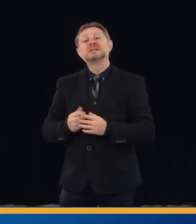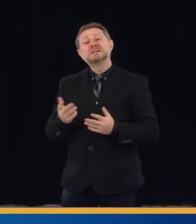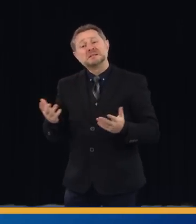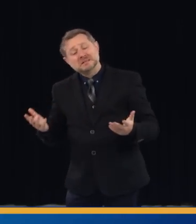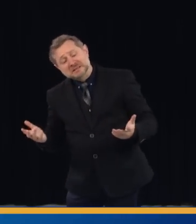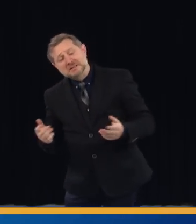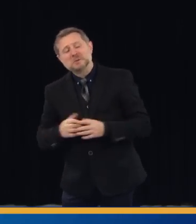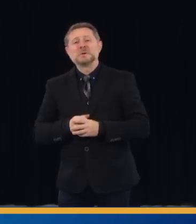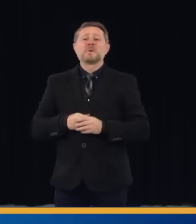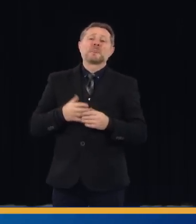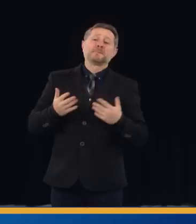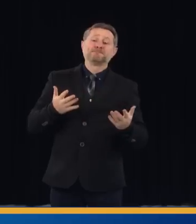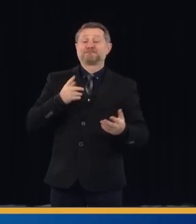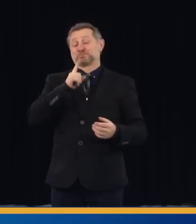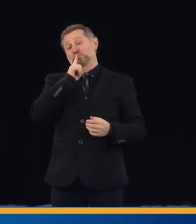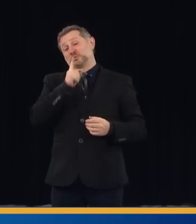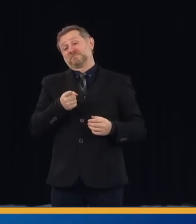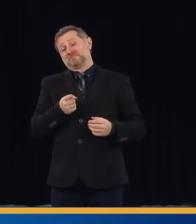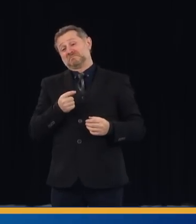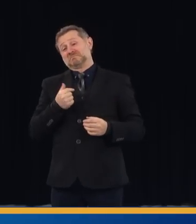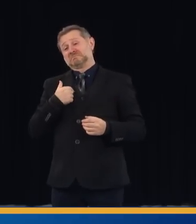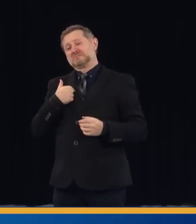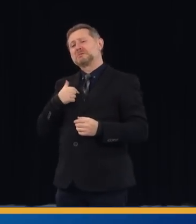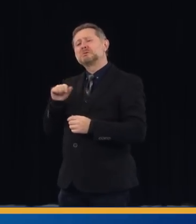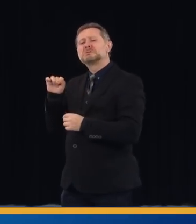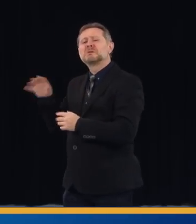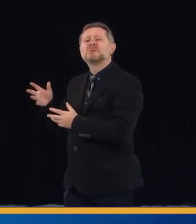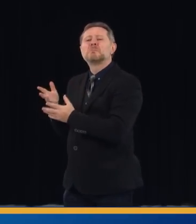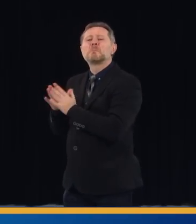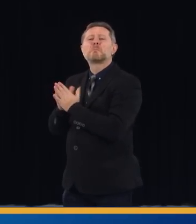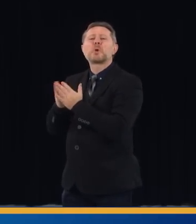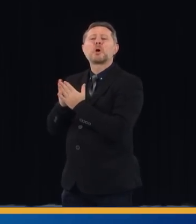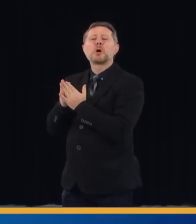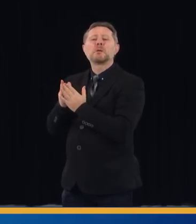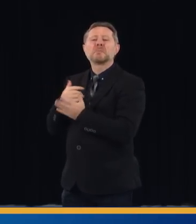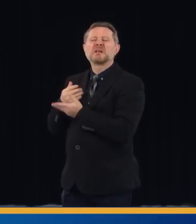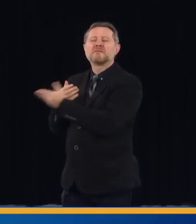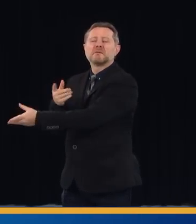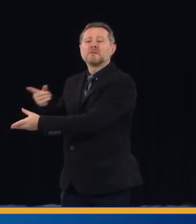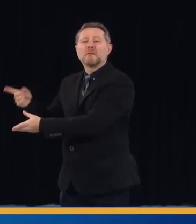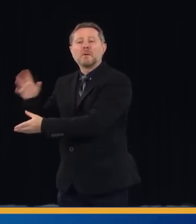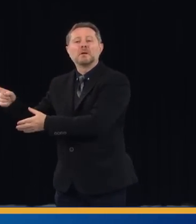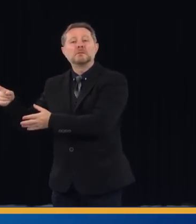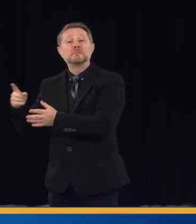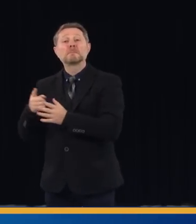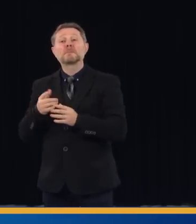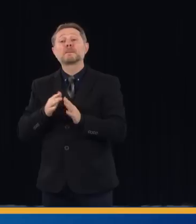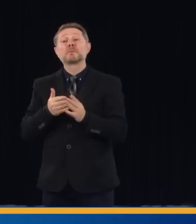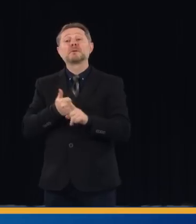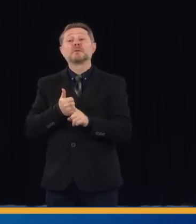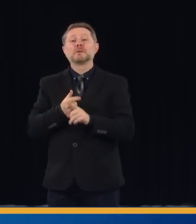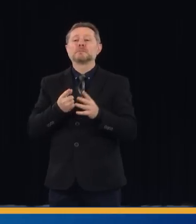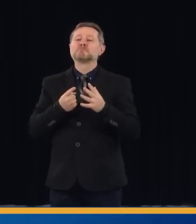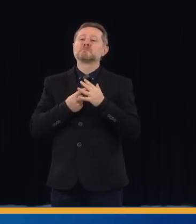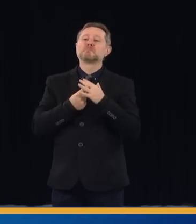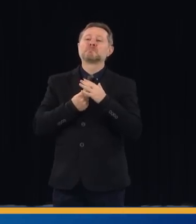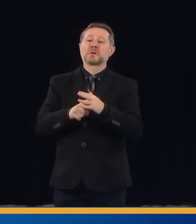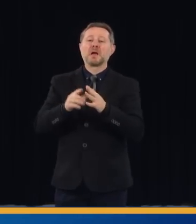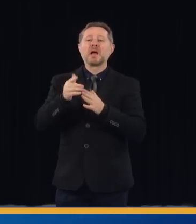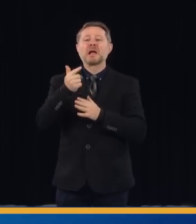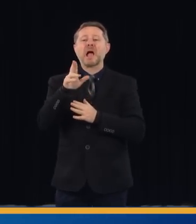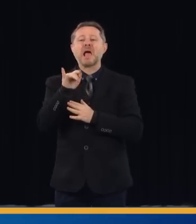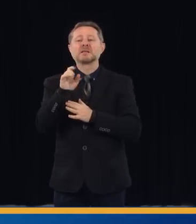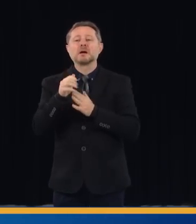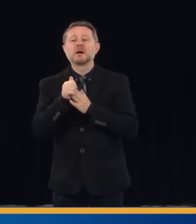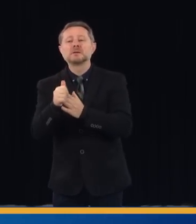I sent him over a book that could be helpful, Beginner's Guide to Striped Bass Fishing. I hope he picks up some